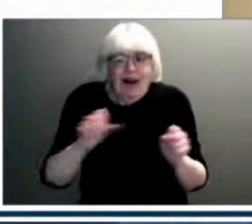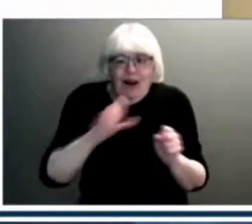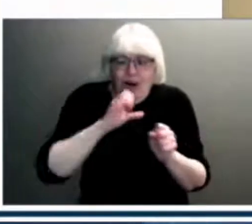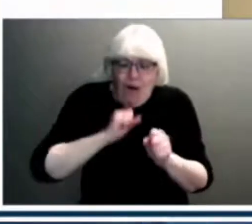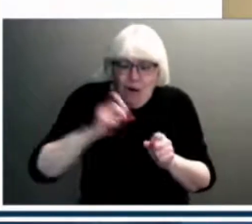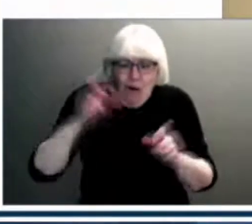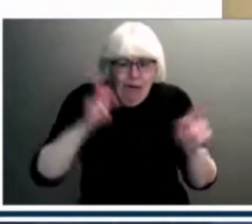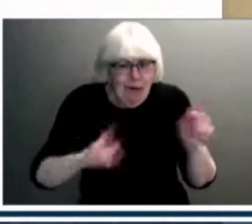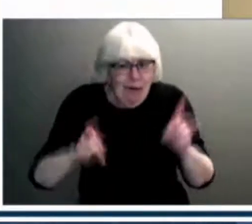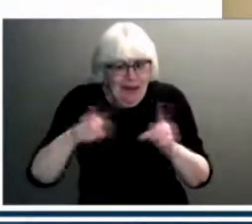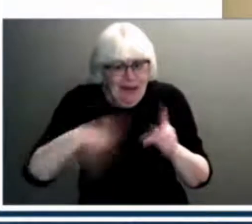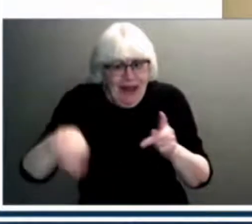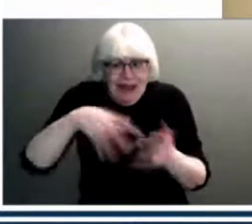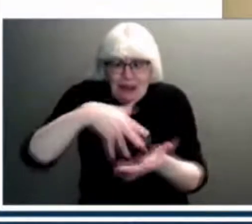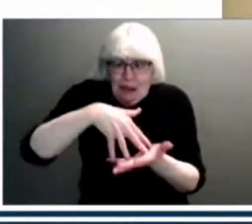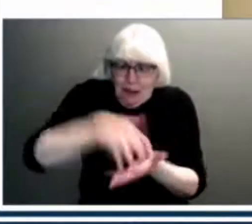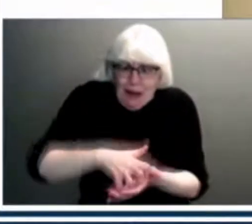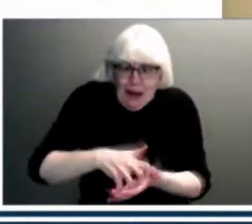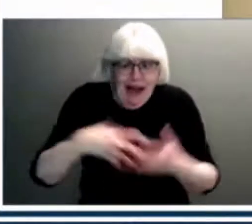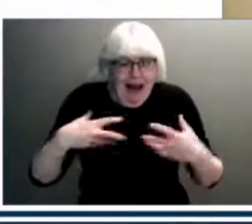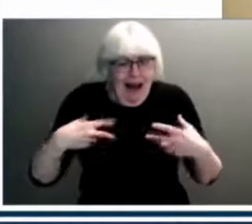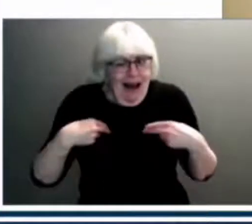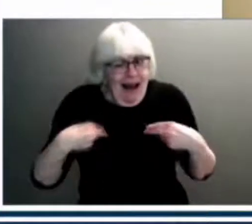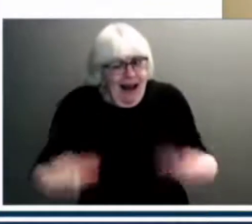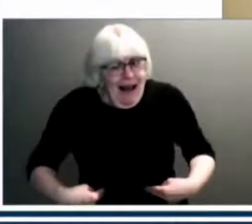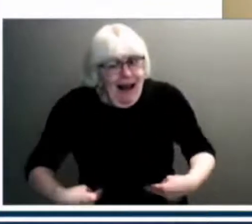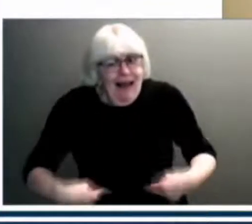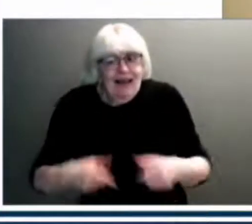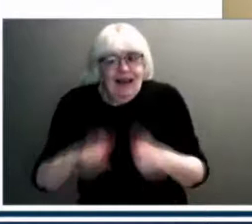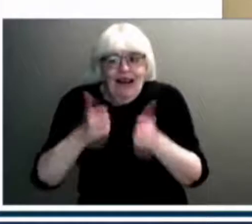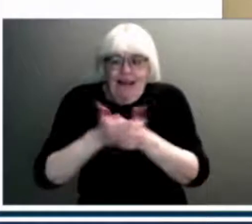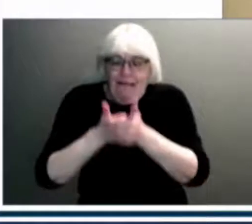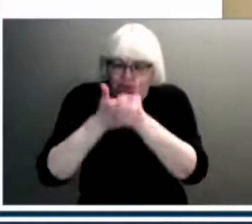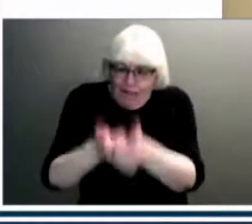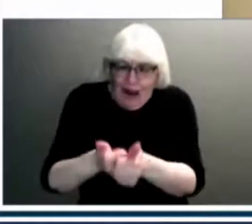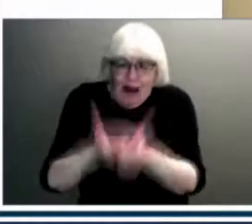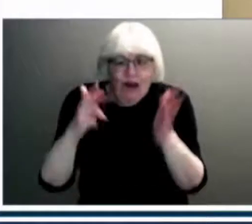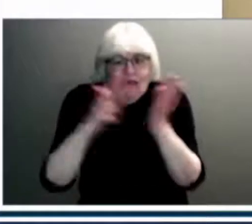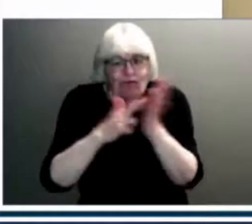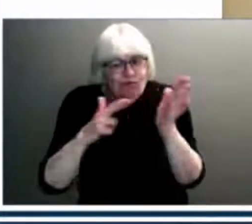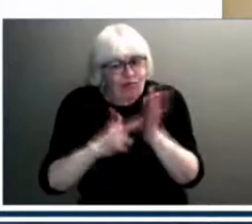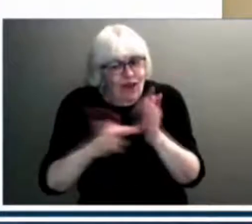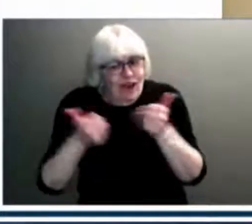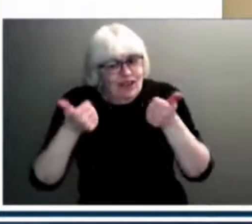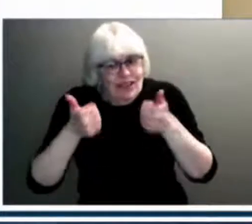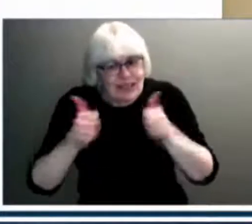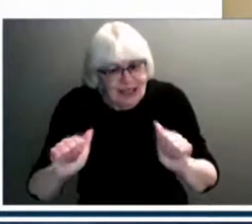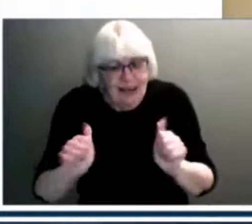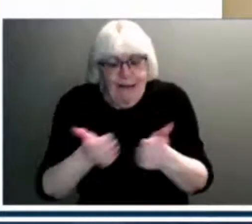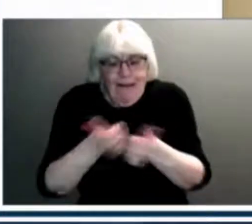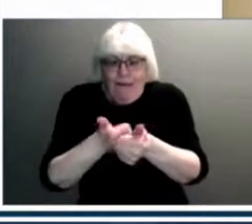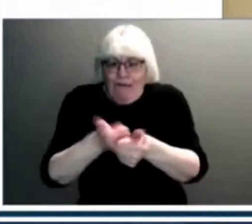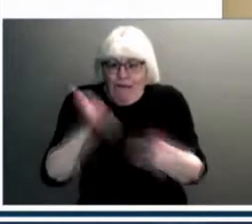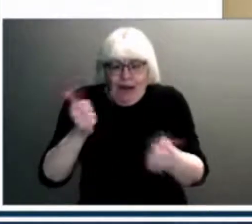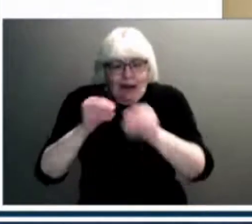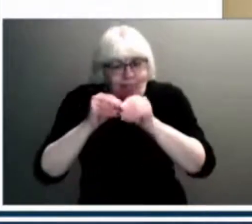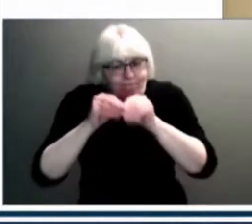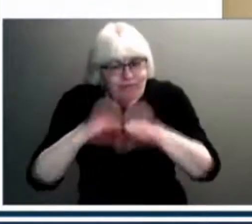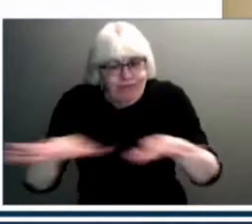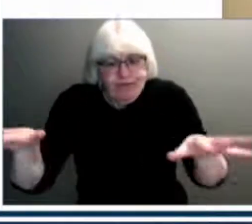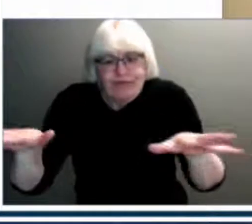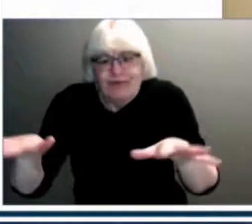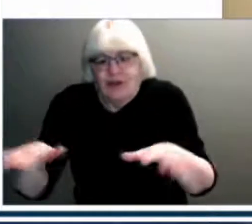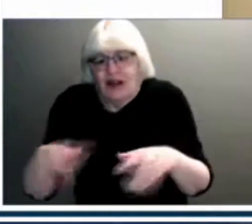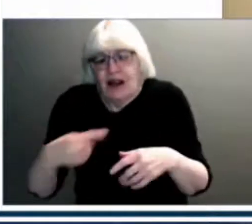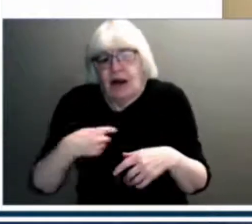us to follow the public health measures that limit the spread of the COVID virus. We've all been working for several weeks to